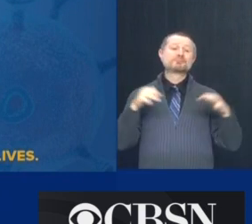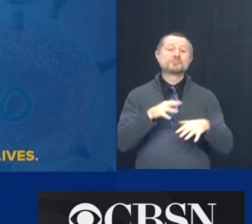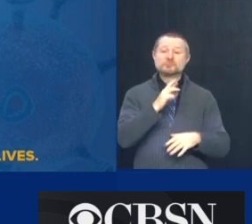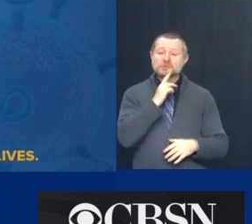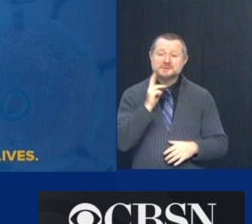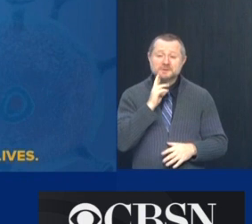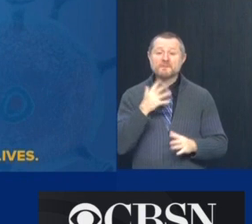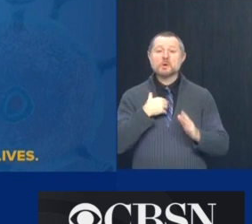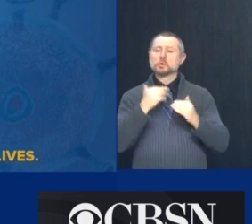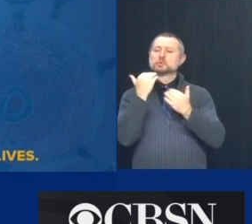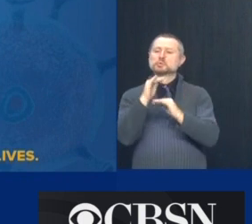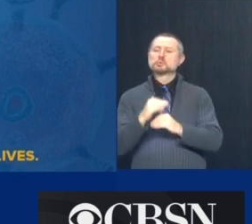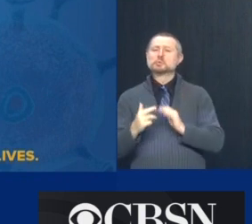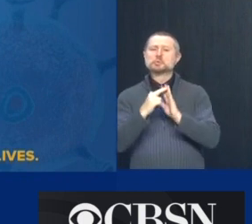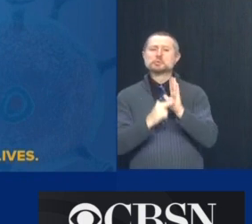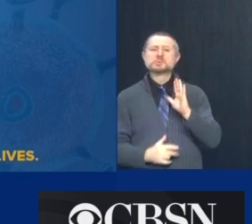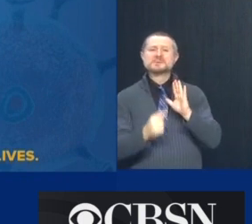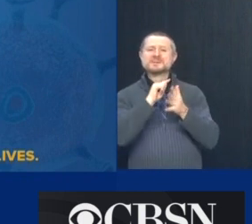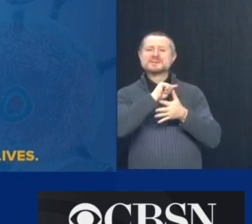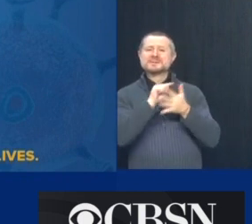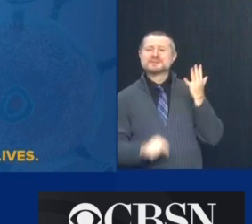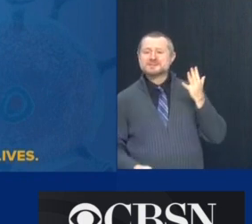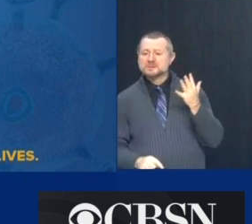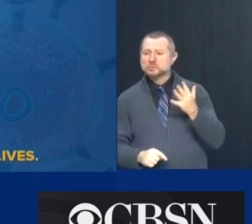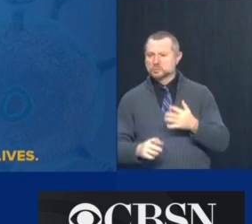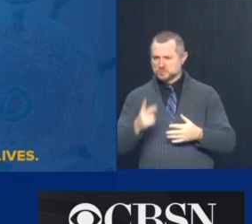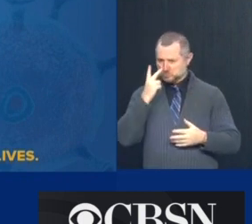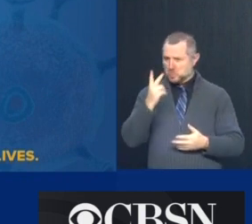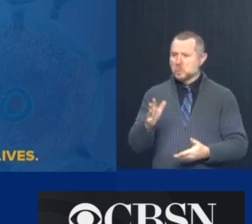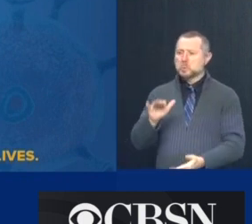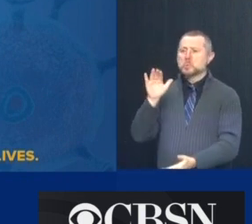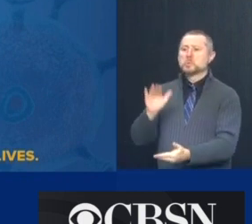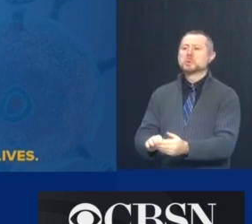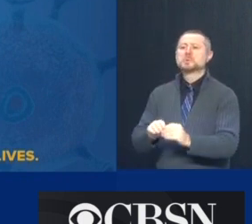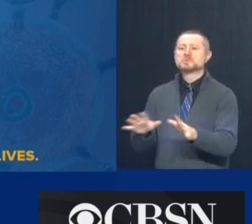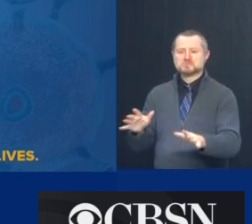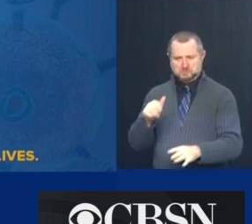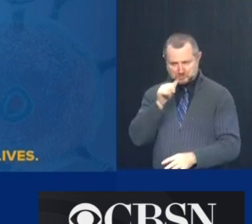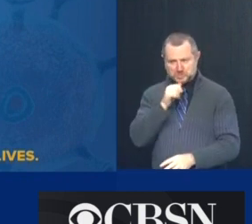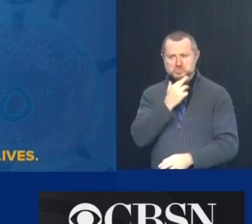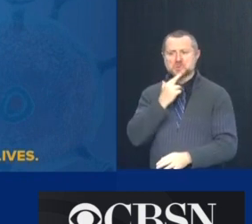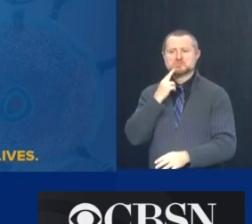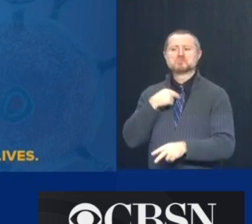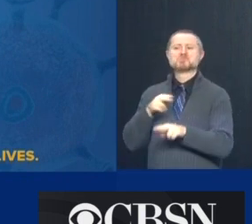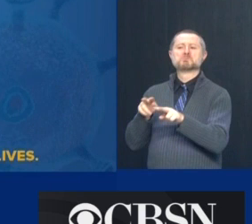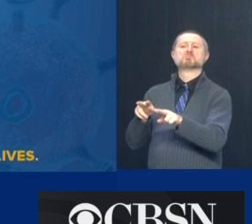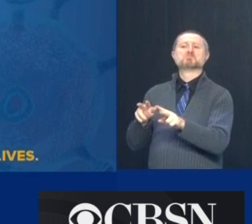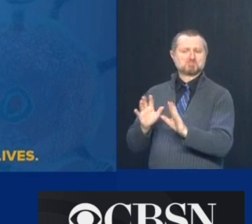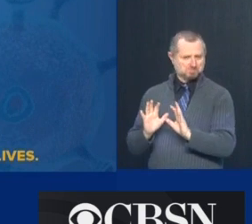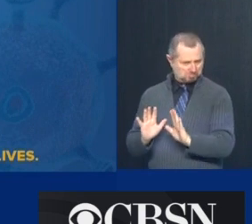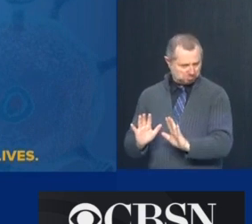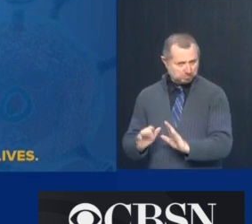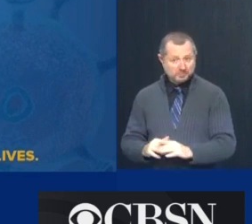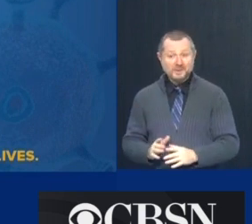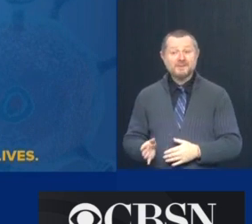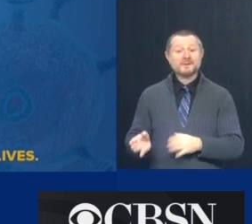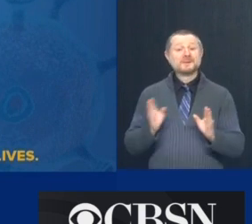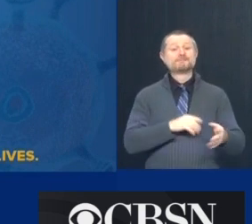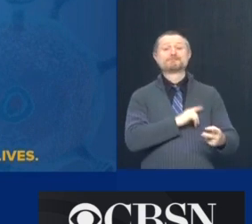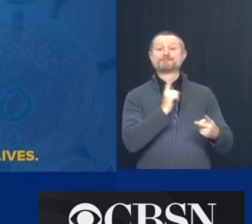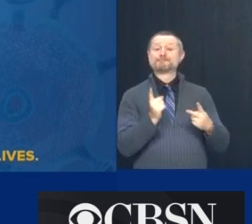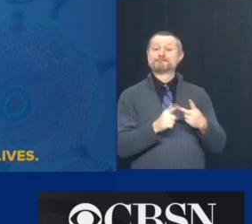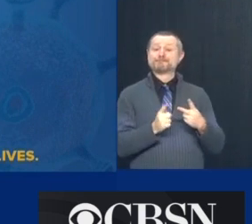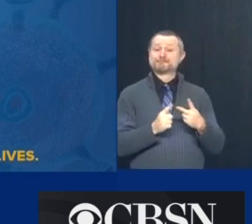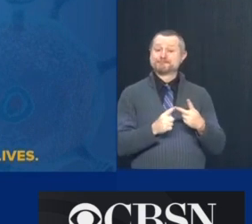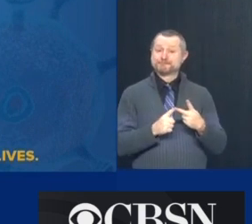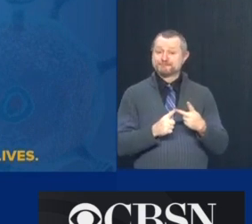a reduction in the level of spreads from bars and restaurants. We've seen a reduction in the level of